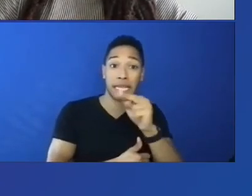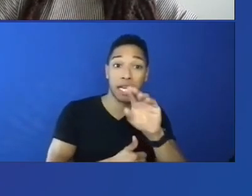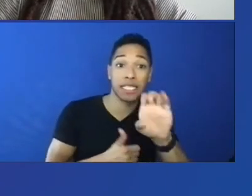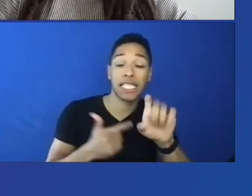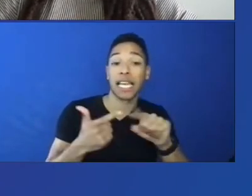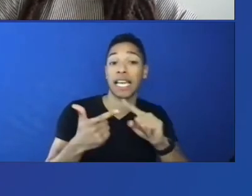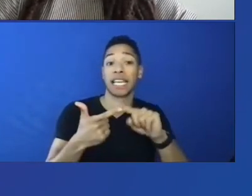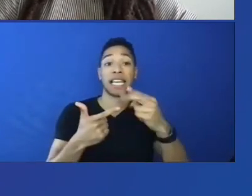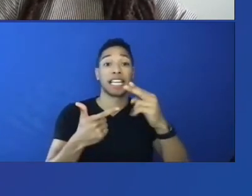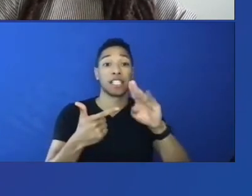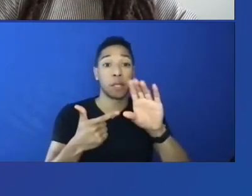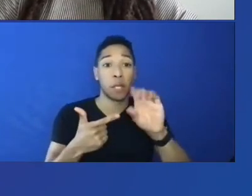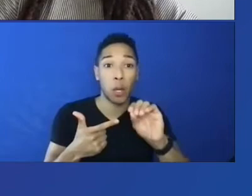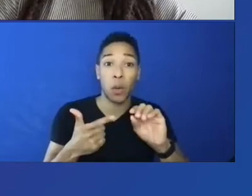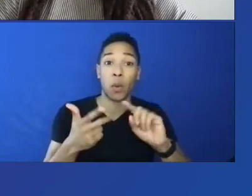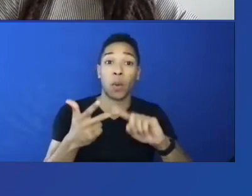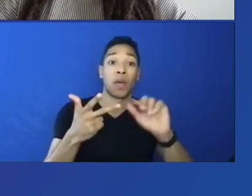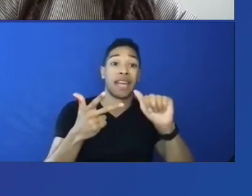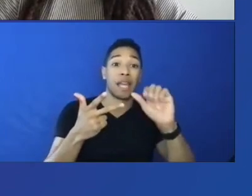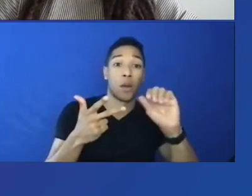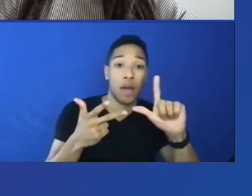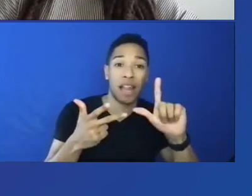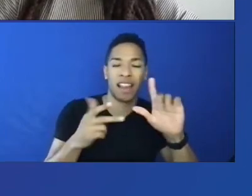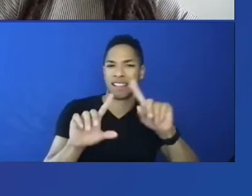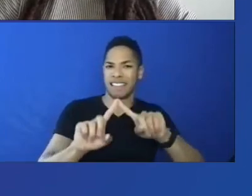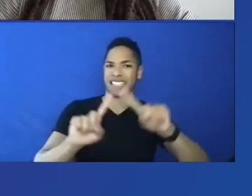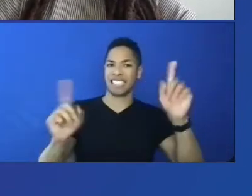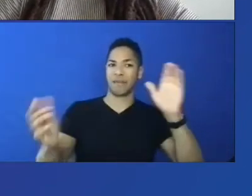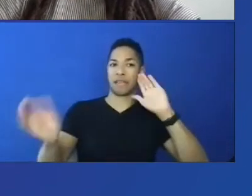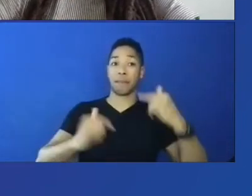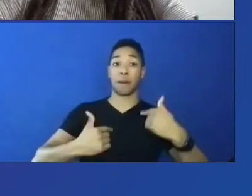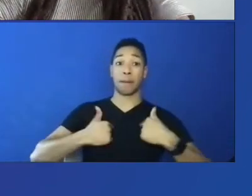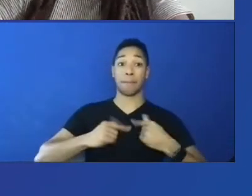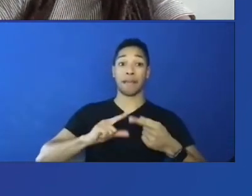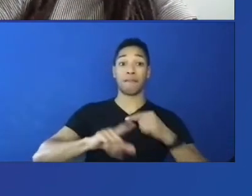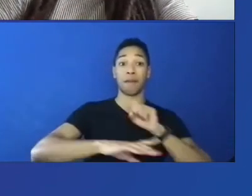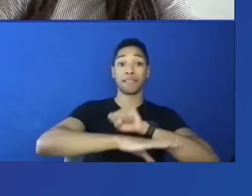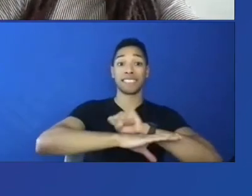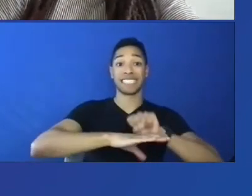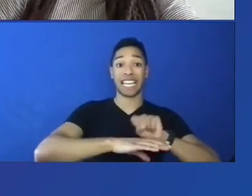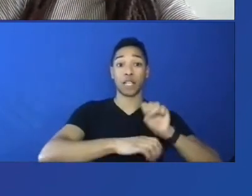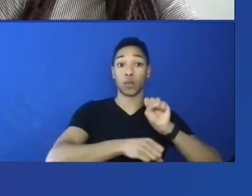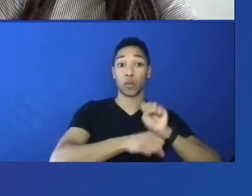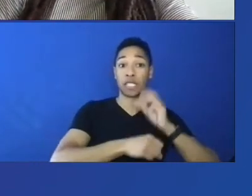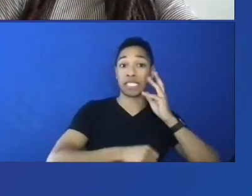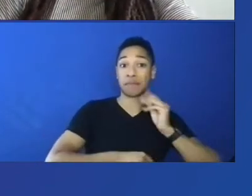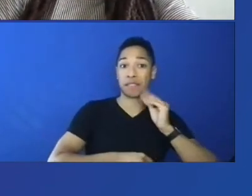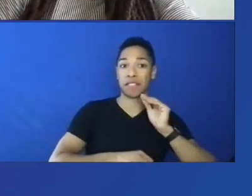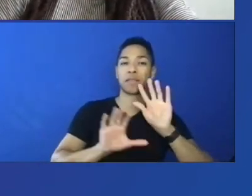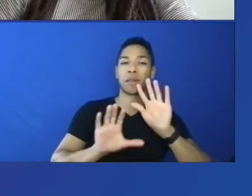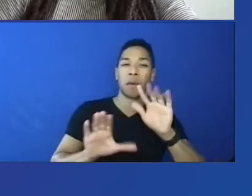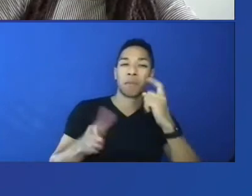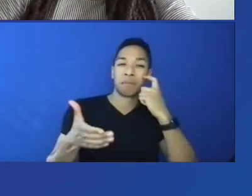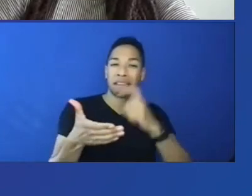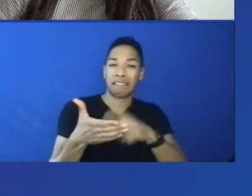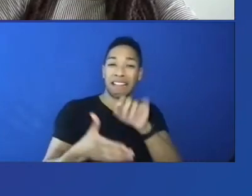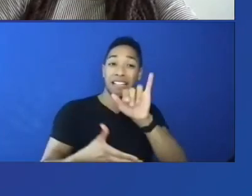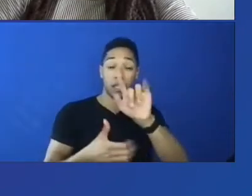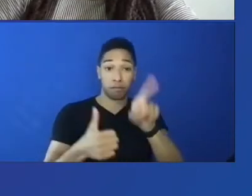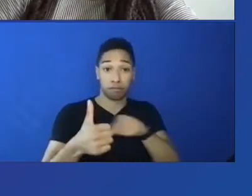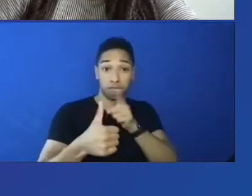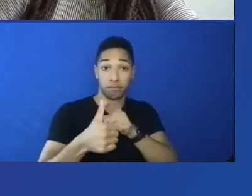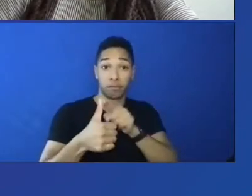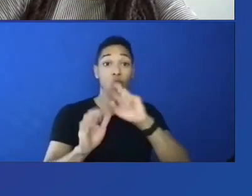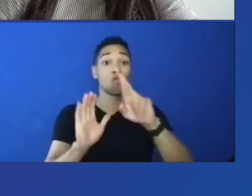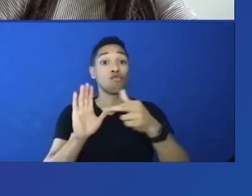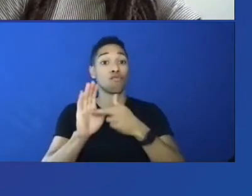I need coming off stage. And so I think acknowledging that, one, the role was set up